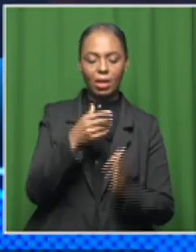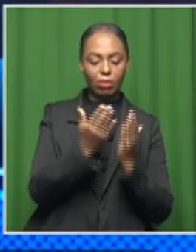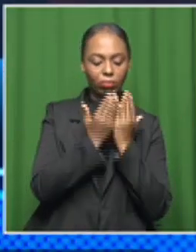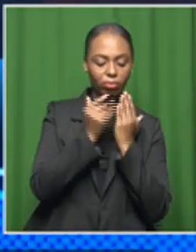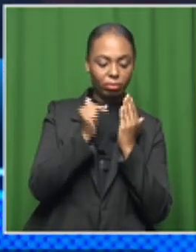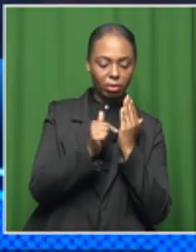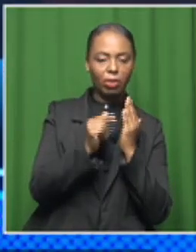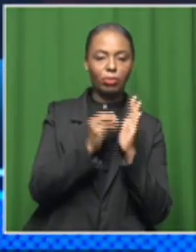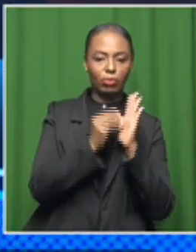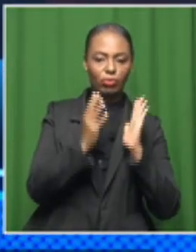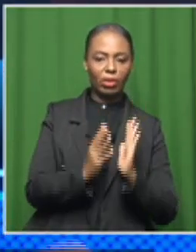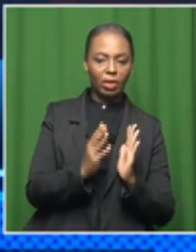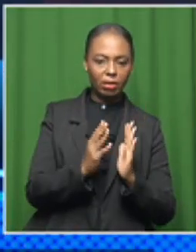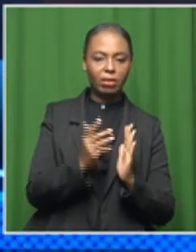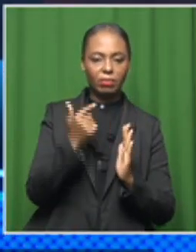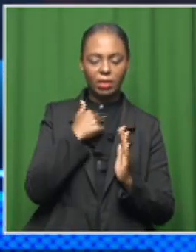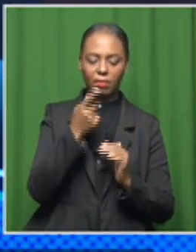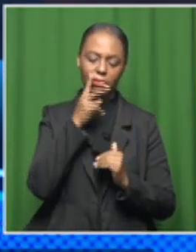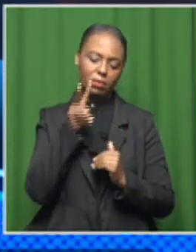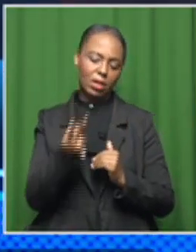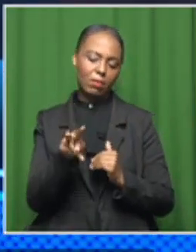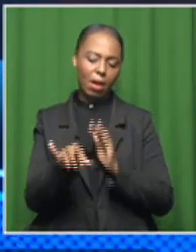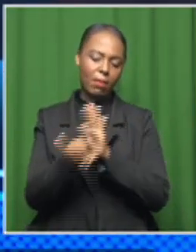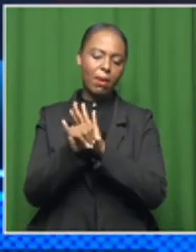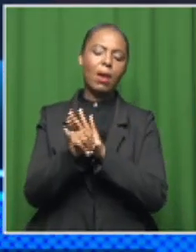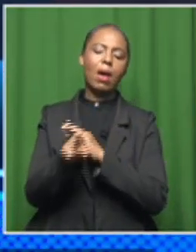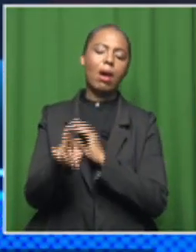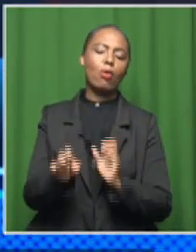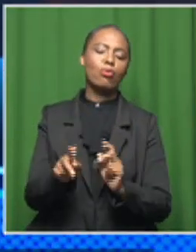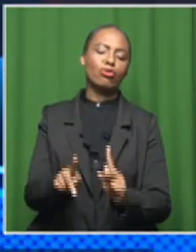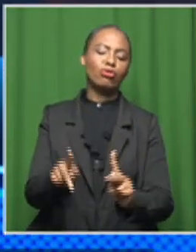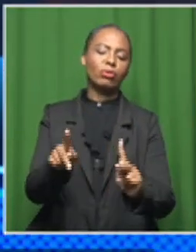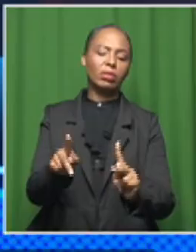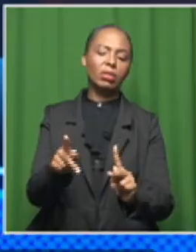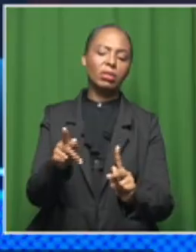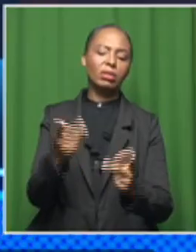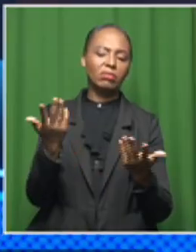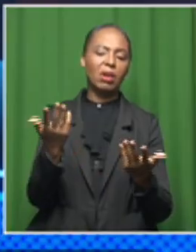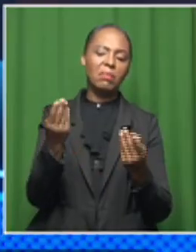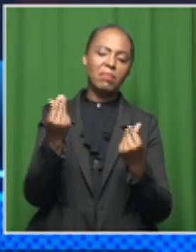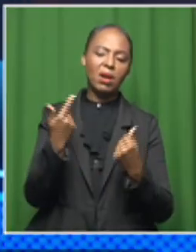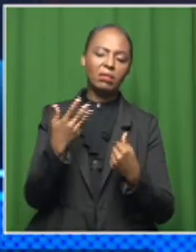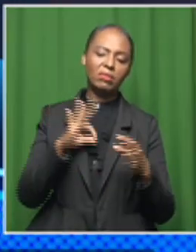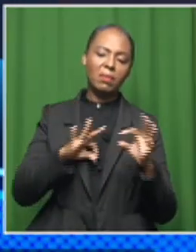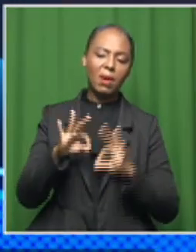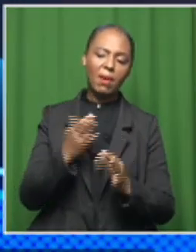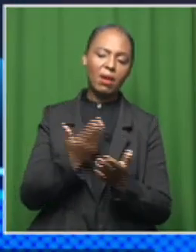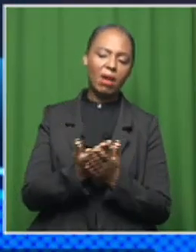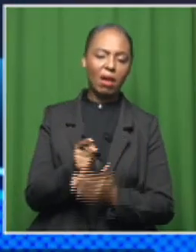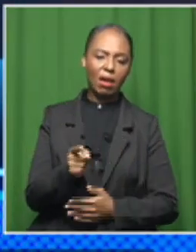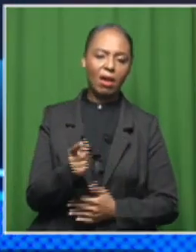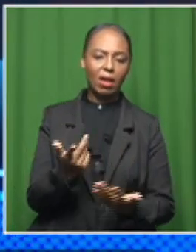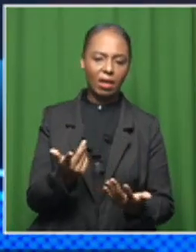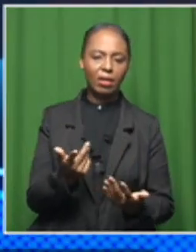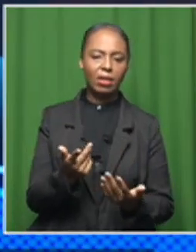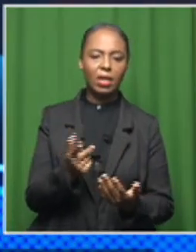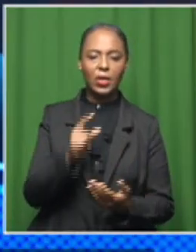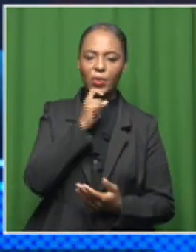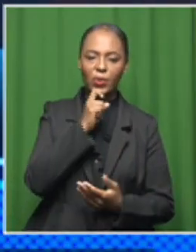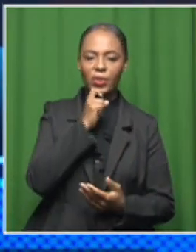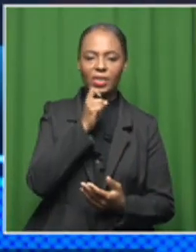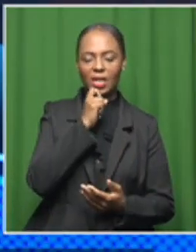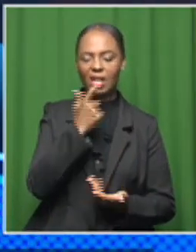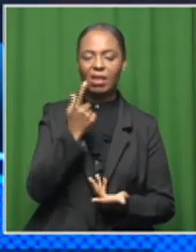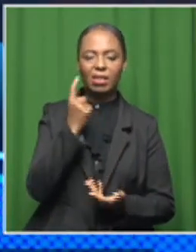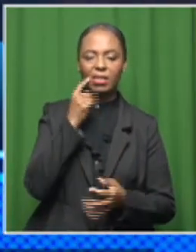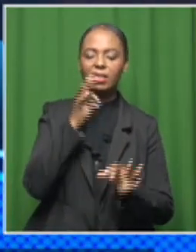to actually get into. I always saw something, thought of Wall Street, always fascinated. So when I found out that I could actually get into it using a simple laptop